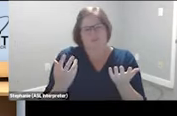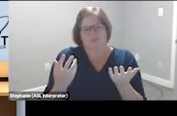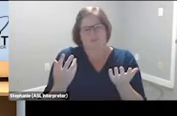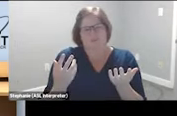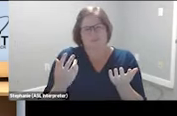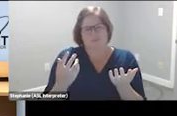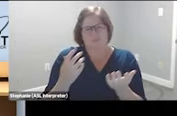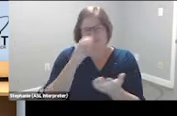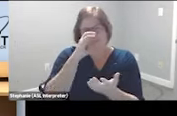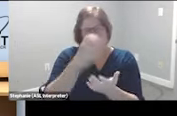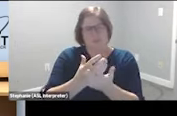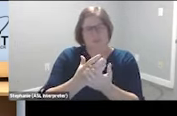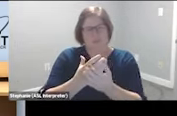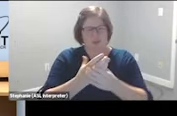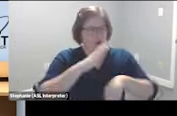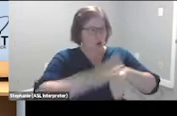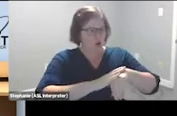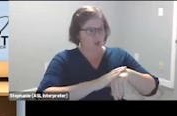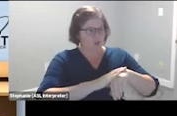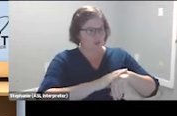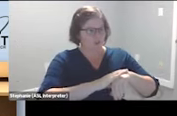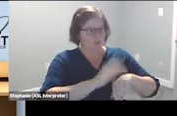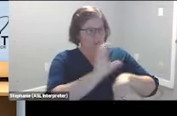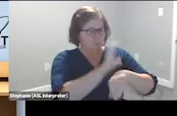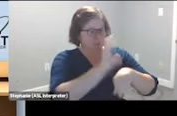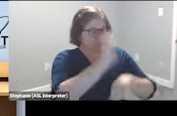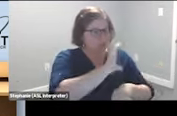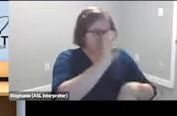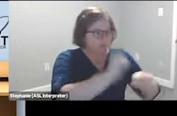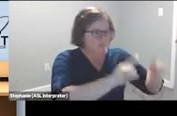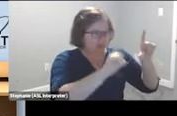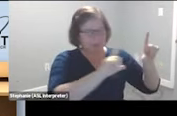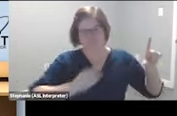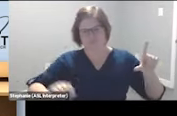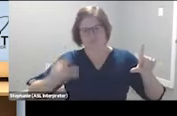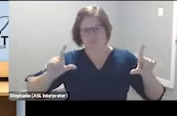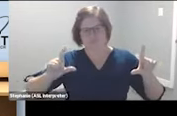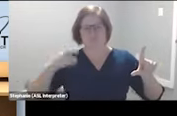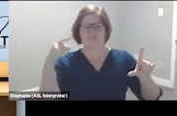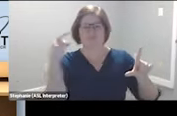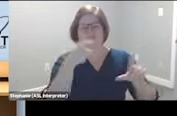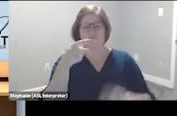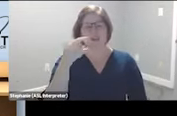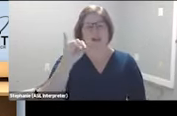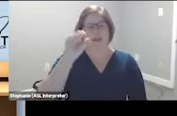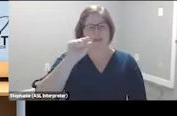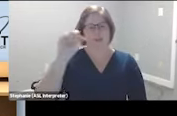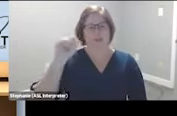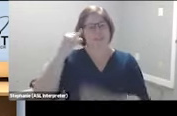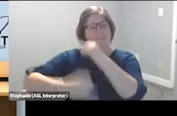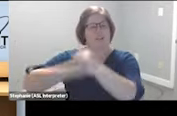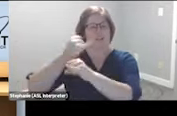that were brought up on a Google search. This shows a picture of the ISS, the International Space